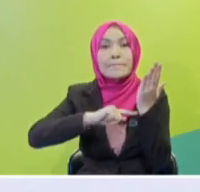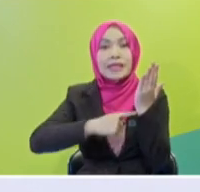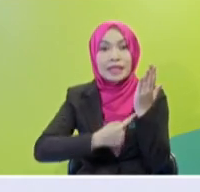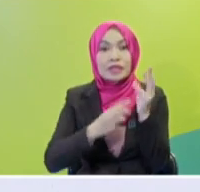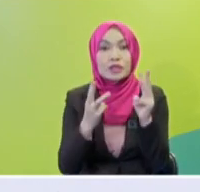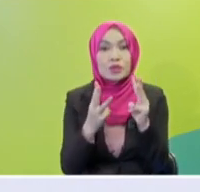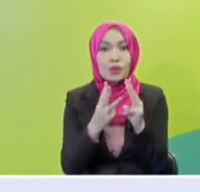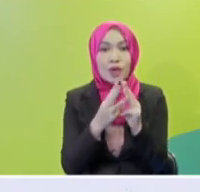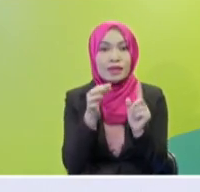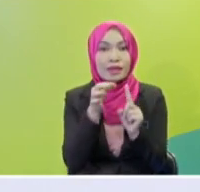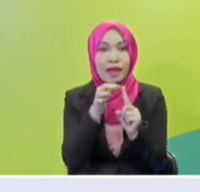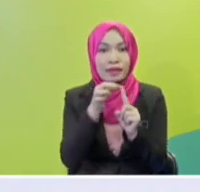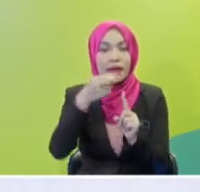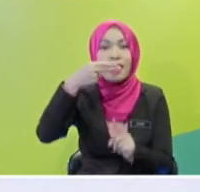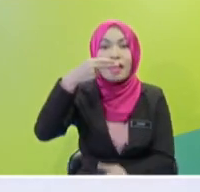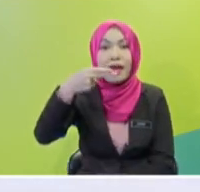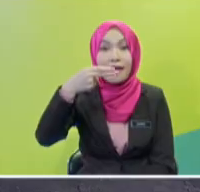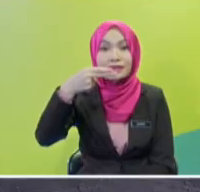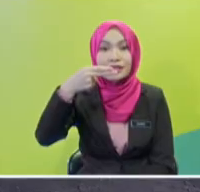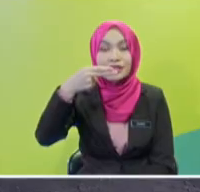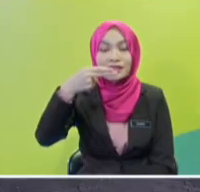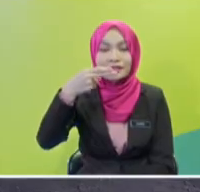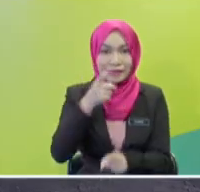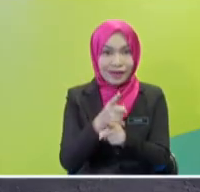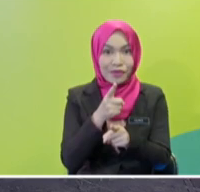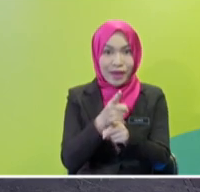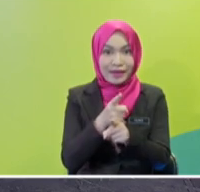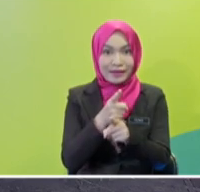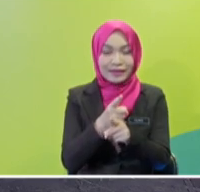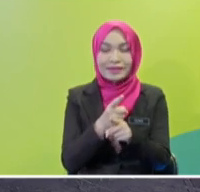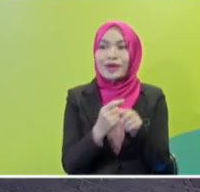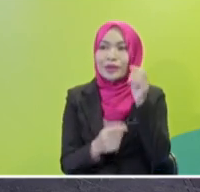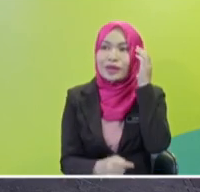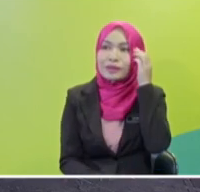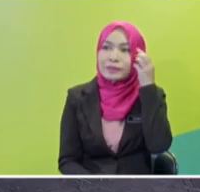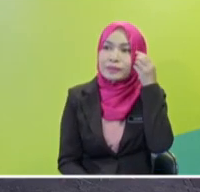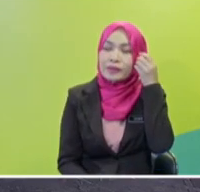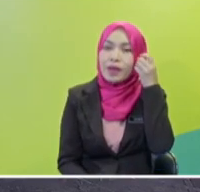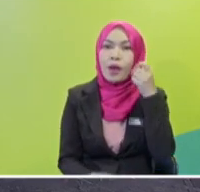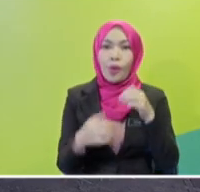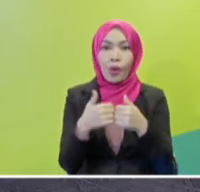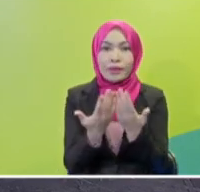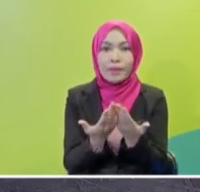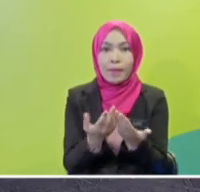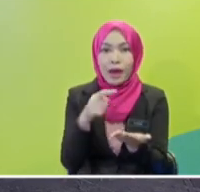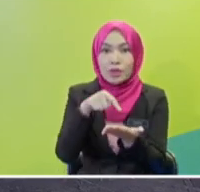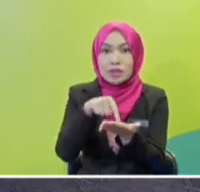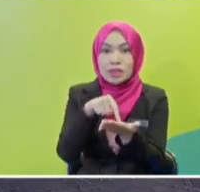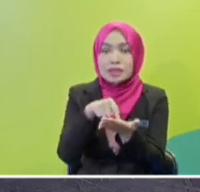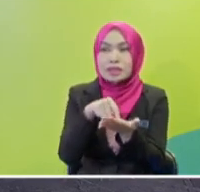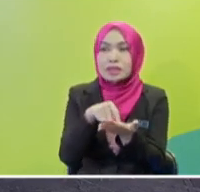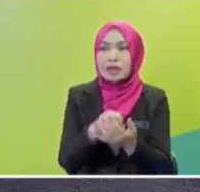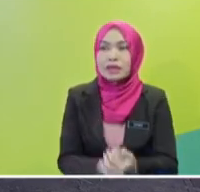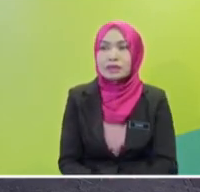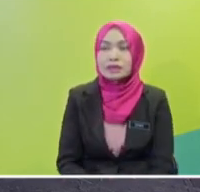Hat. So, hat start with the letter H. H. Okay. What about this? A W. W.